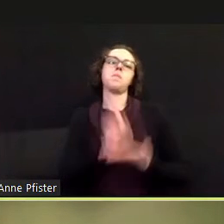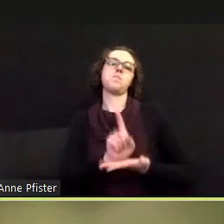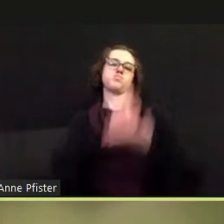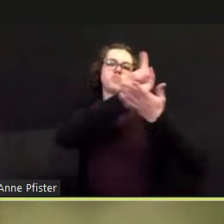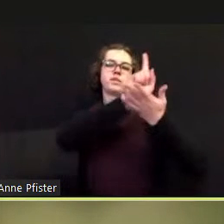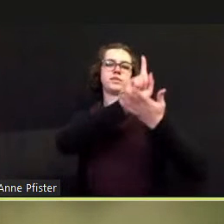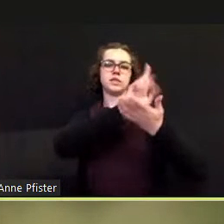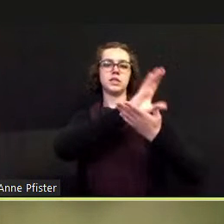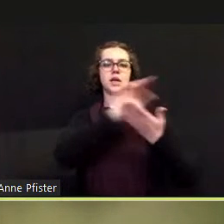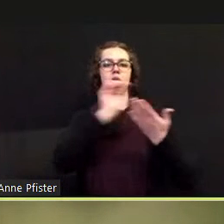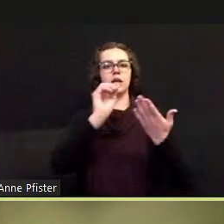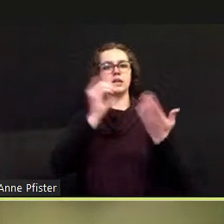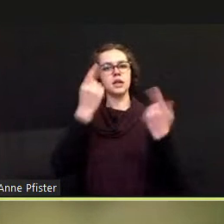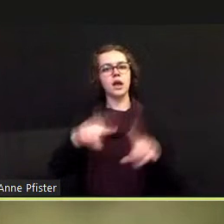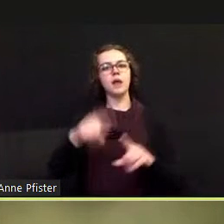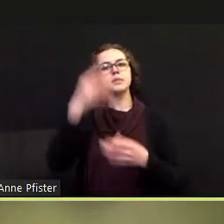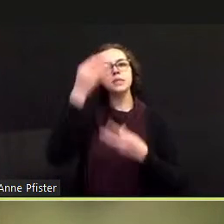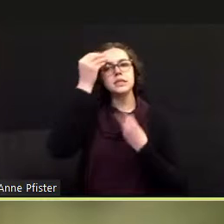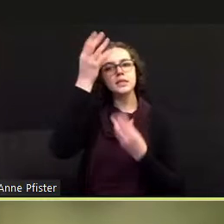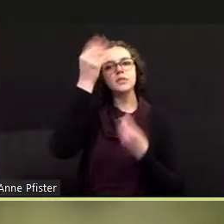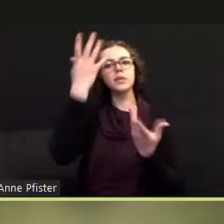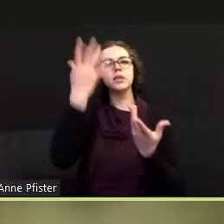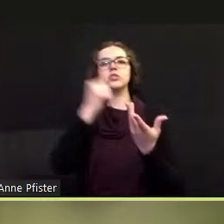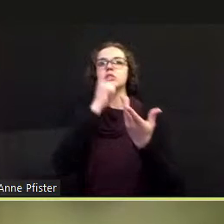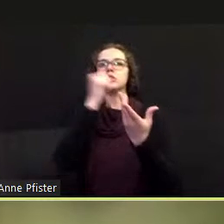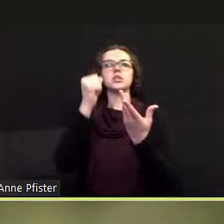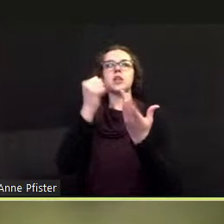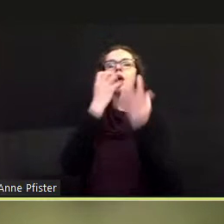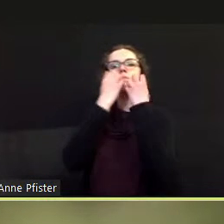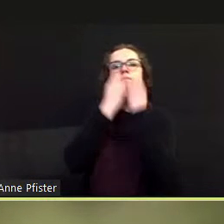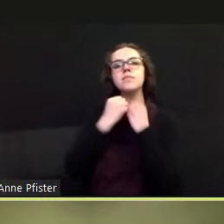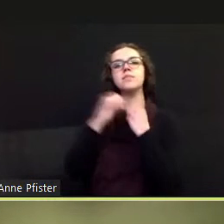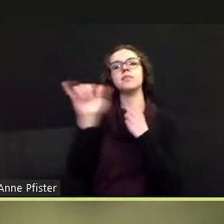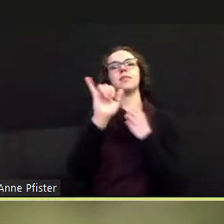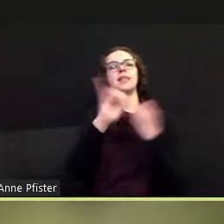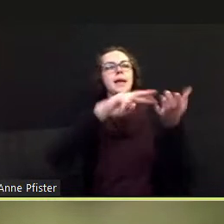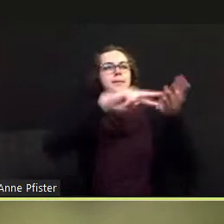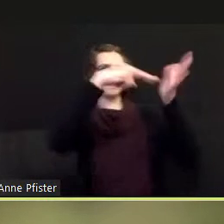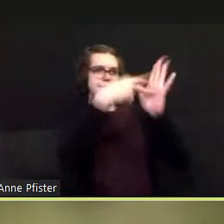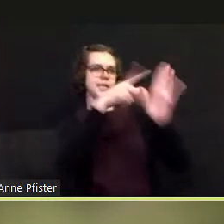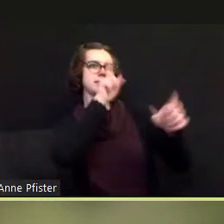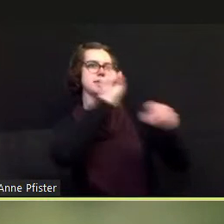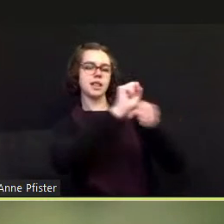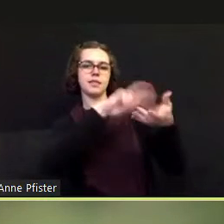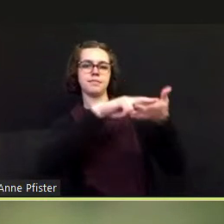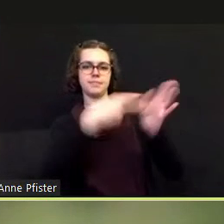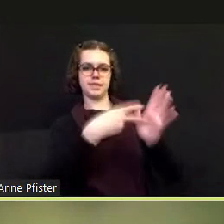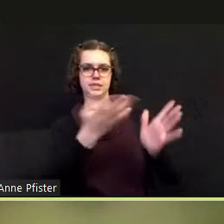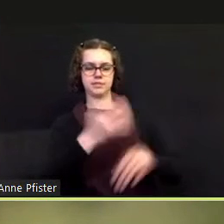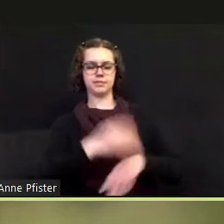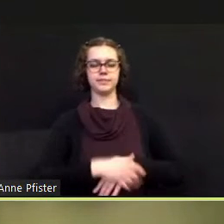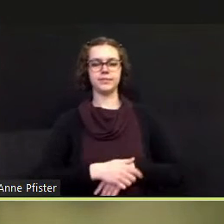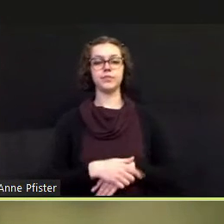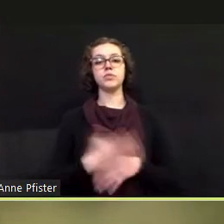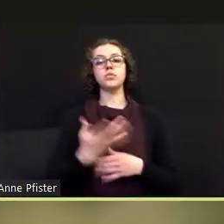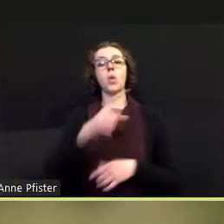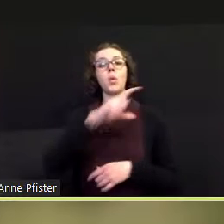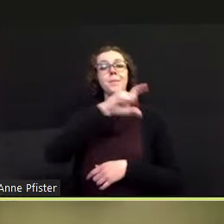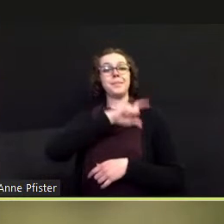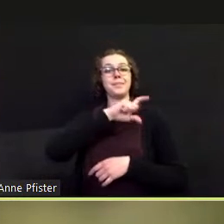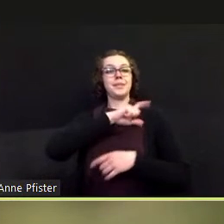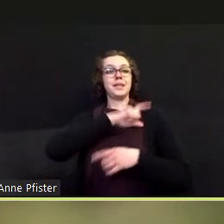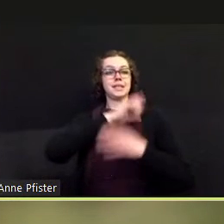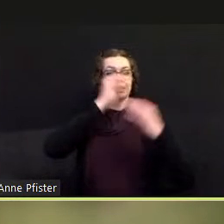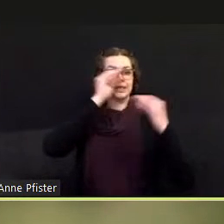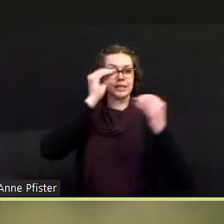pragmatic information, are not valued as highly as literal meaning. And so the police instruction here reflects a lack